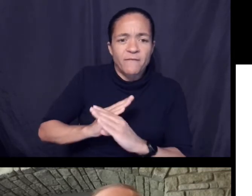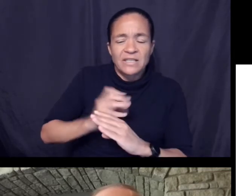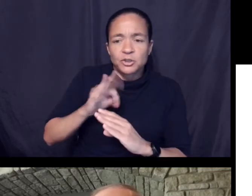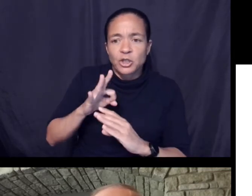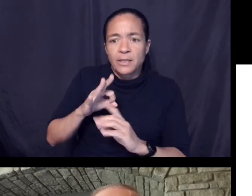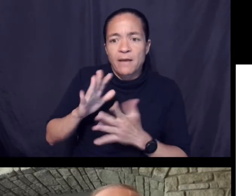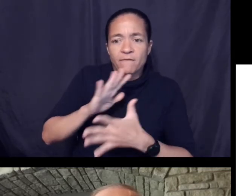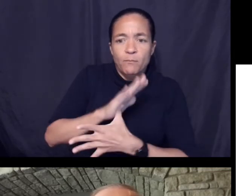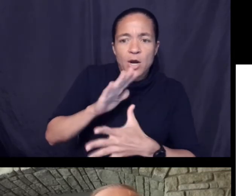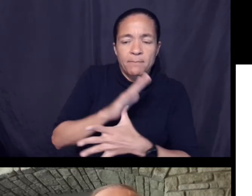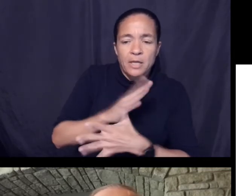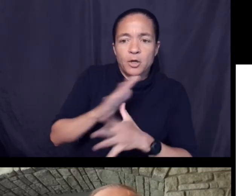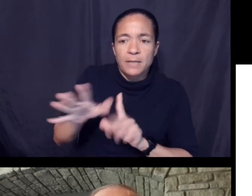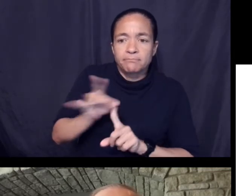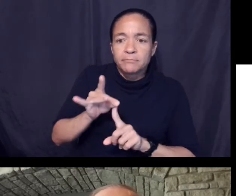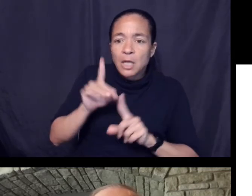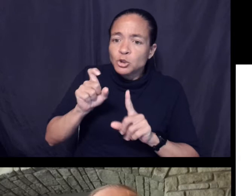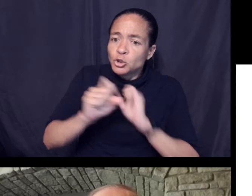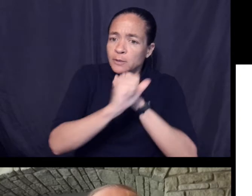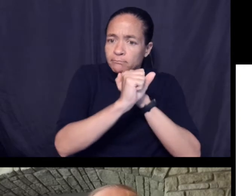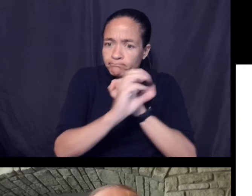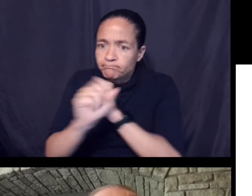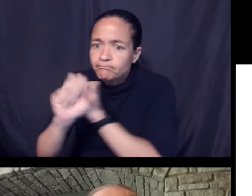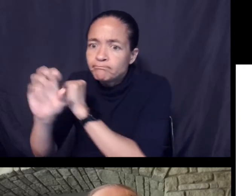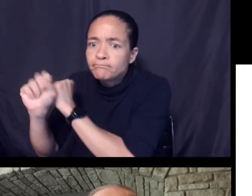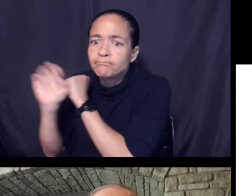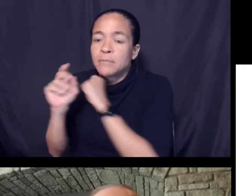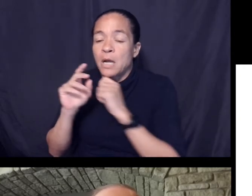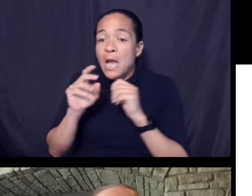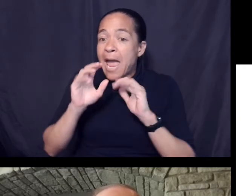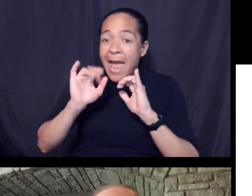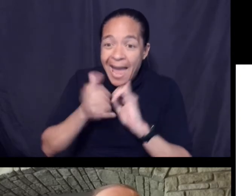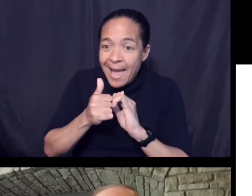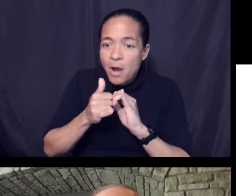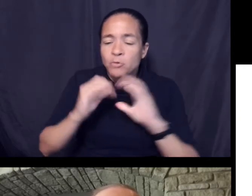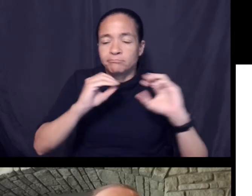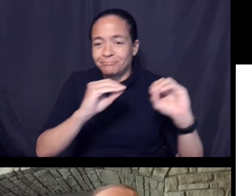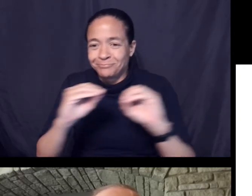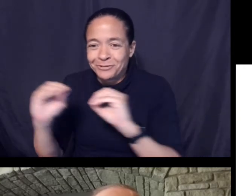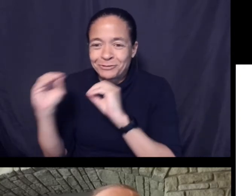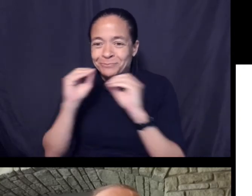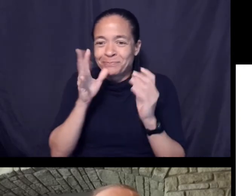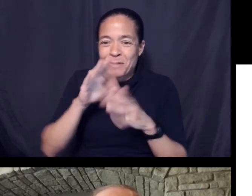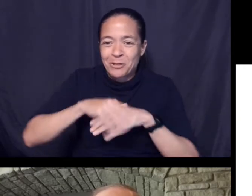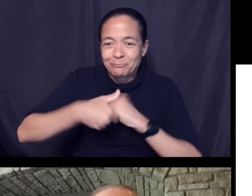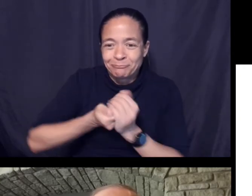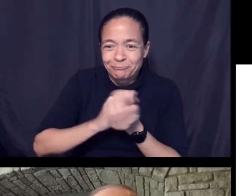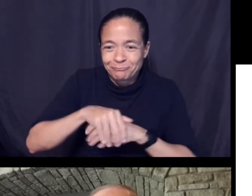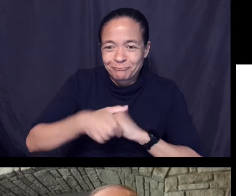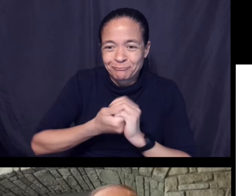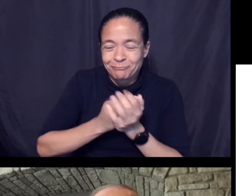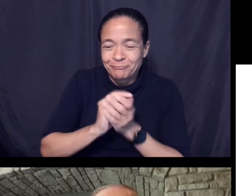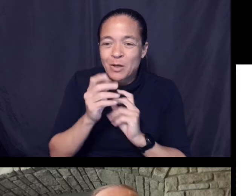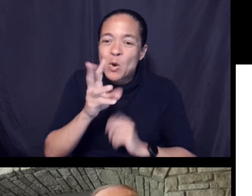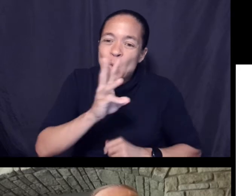primary infection during pregnancy should be championed to all by means of hygiene education to mothers,